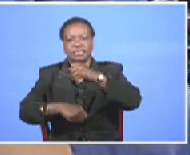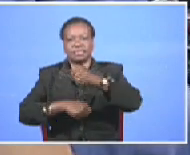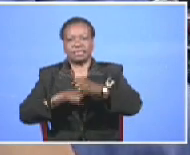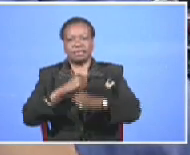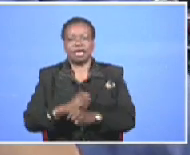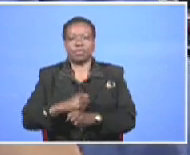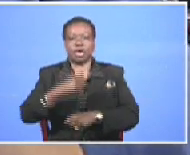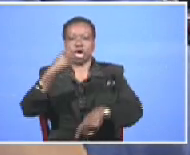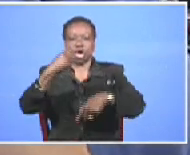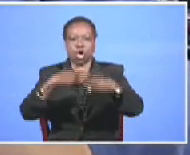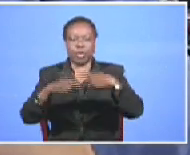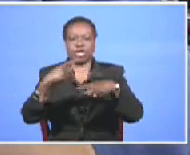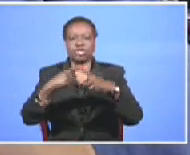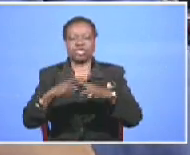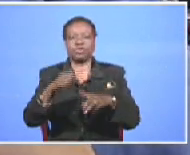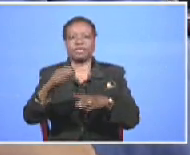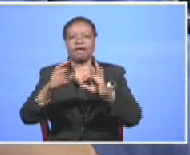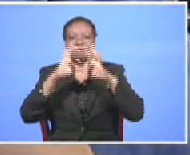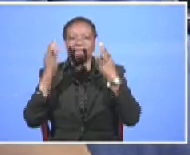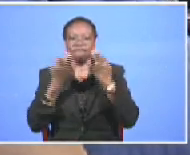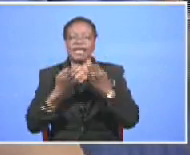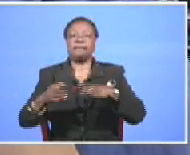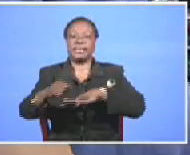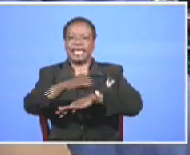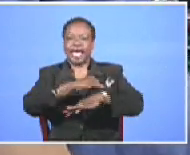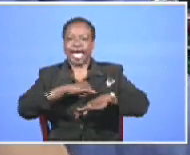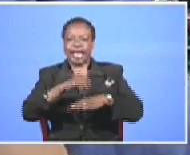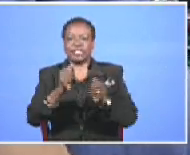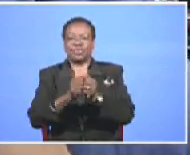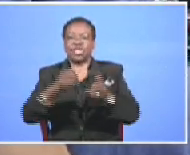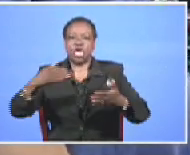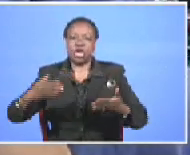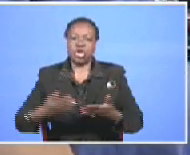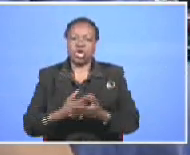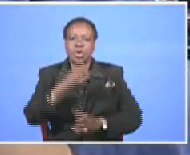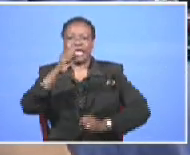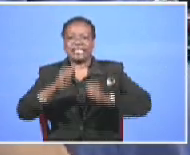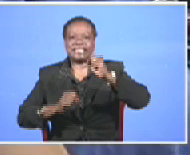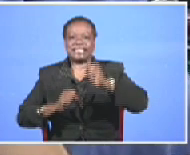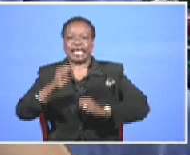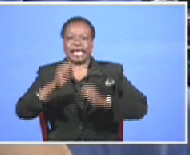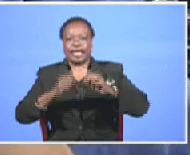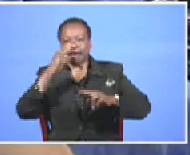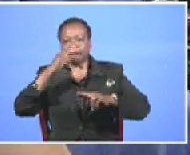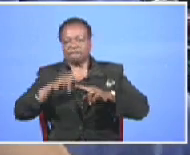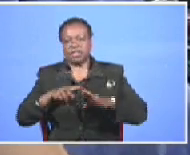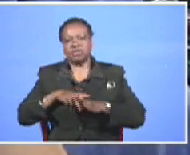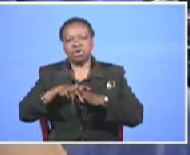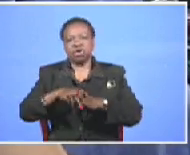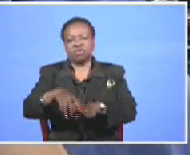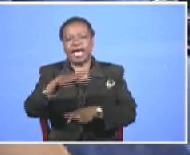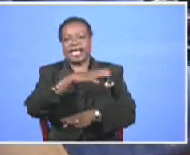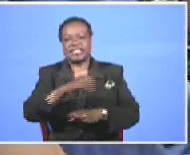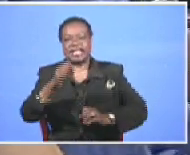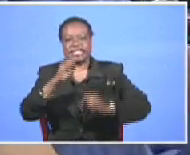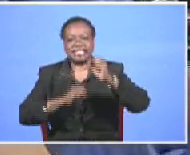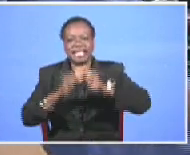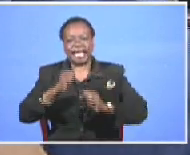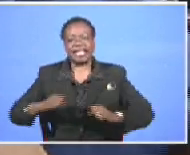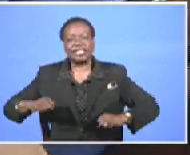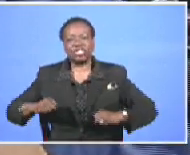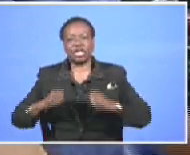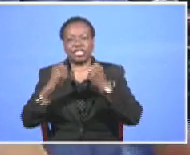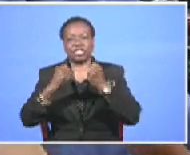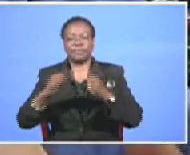to invade the Family Islands with some new cycling fun rides and also some cycling challenging rides. So we just want